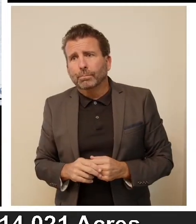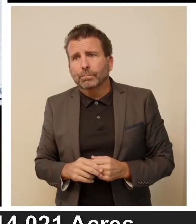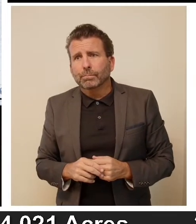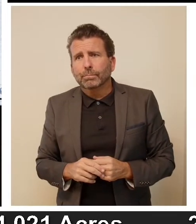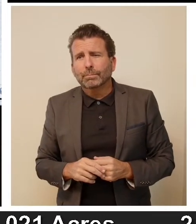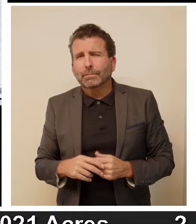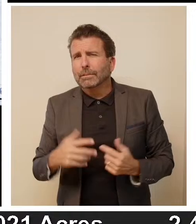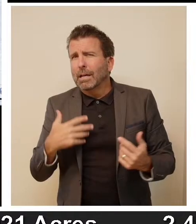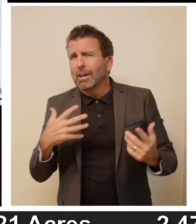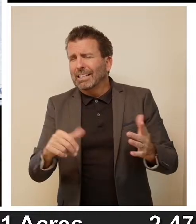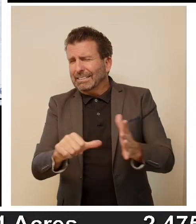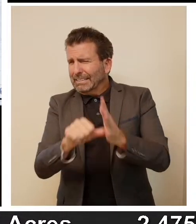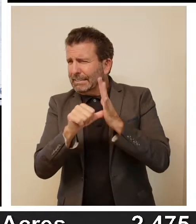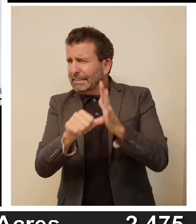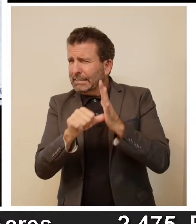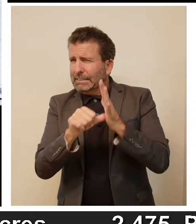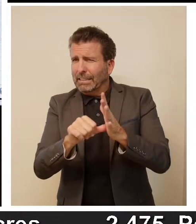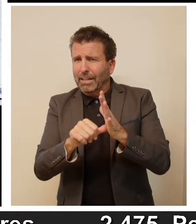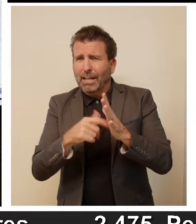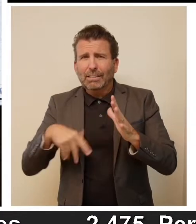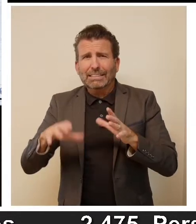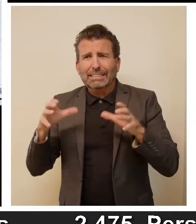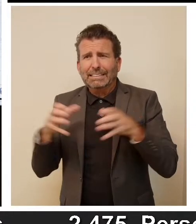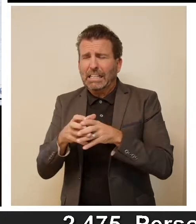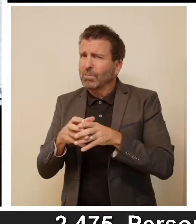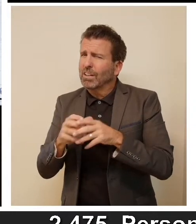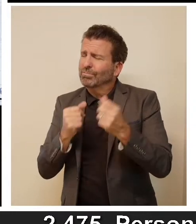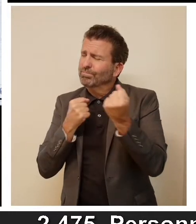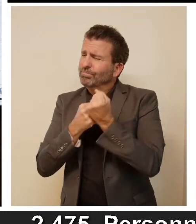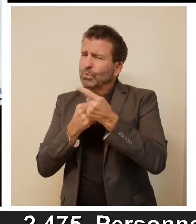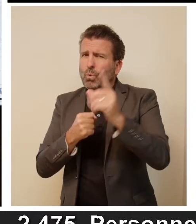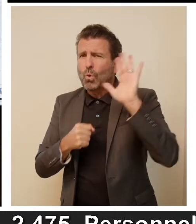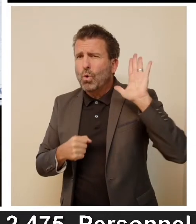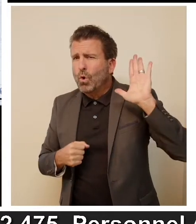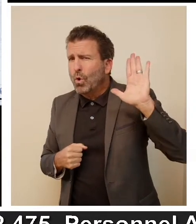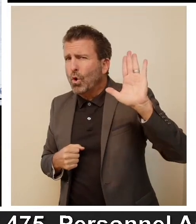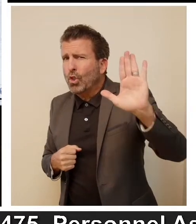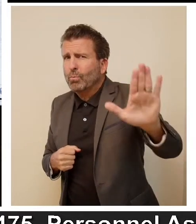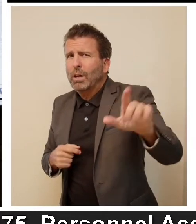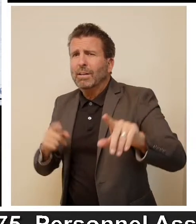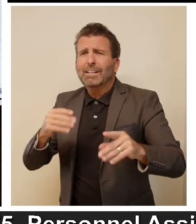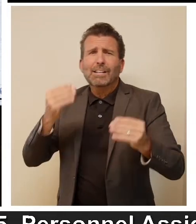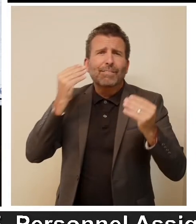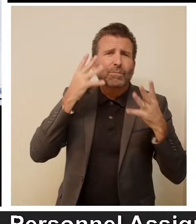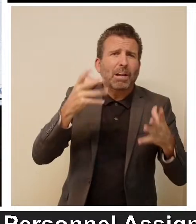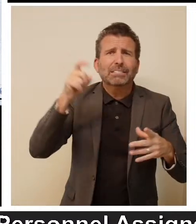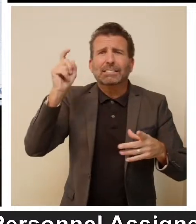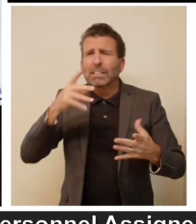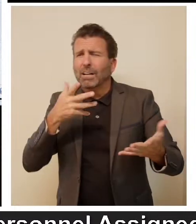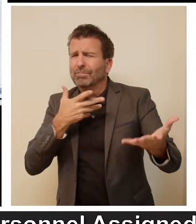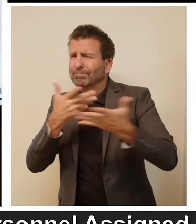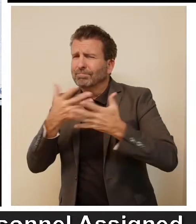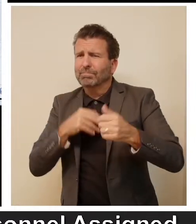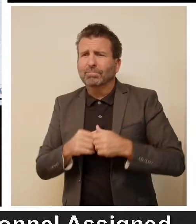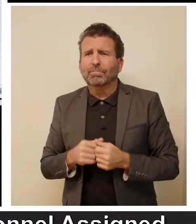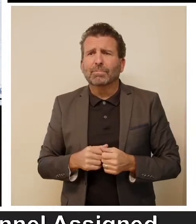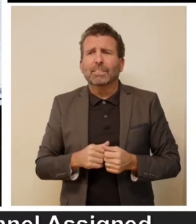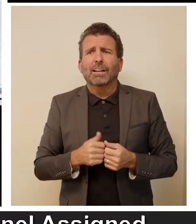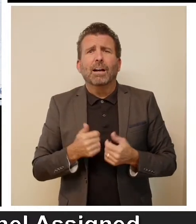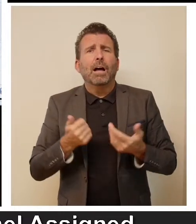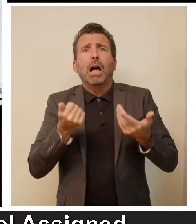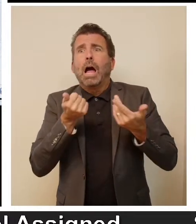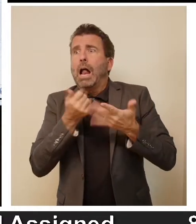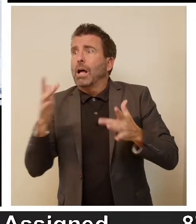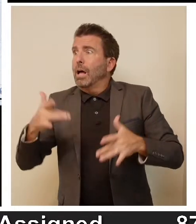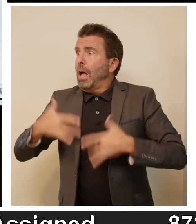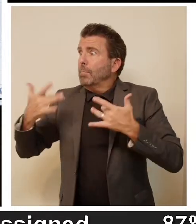will continue to support and provide updated information as available regarding efforts and actions in the coming days, weeks,